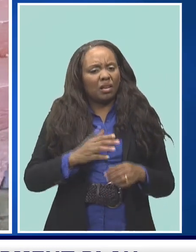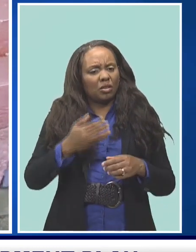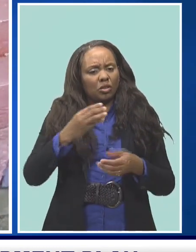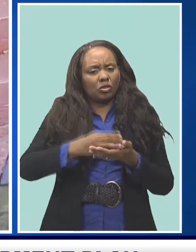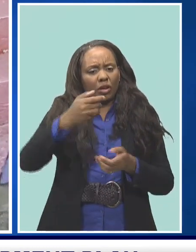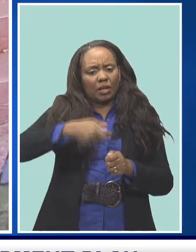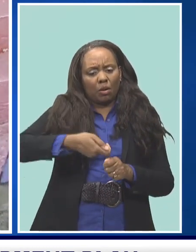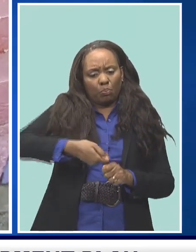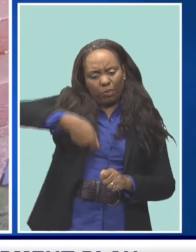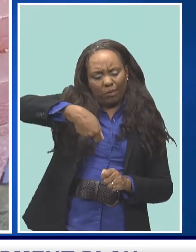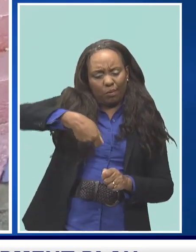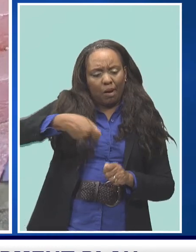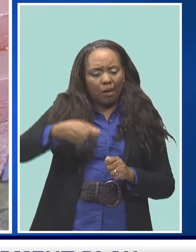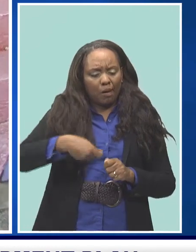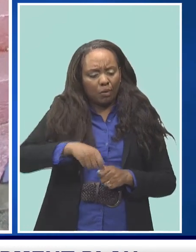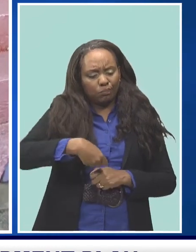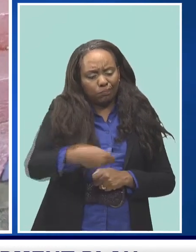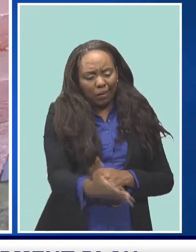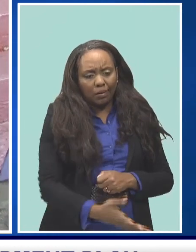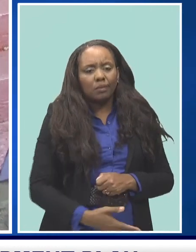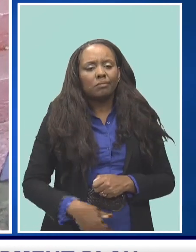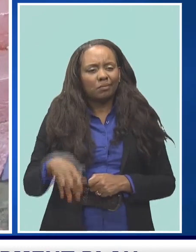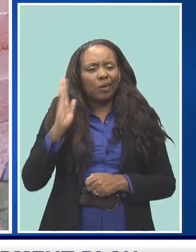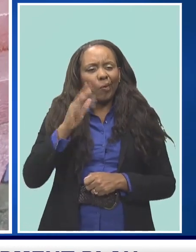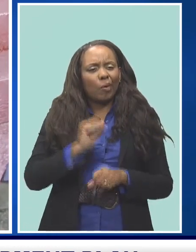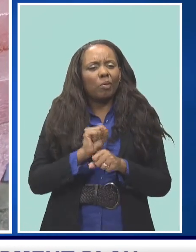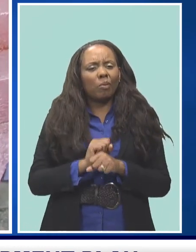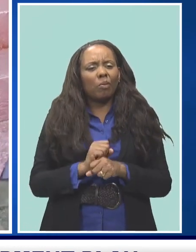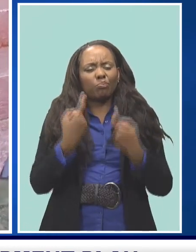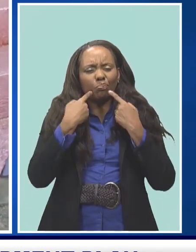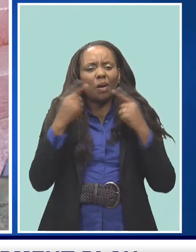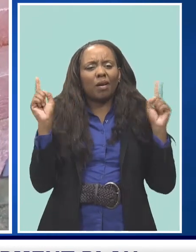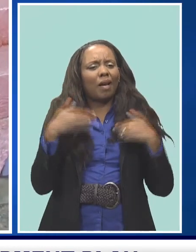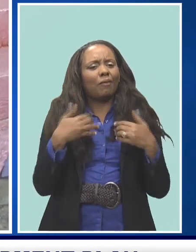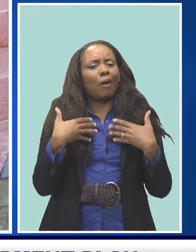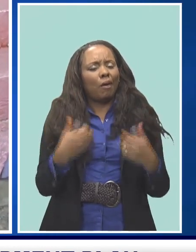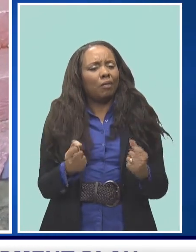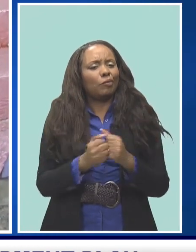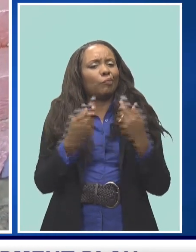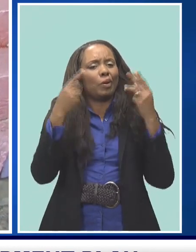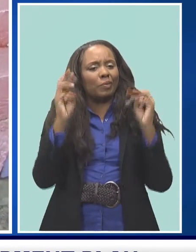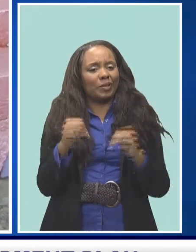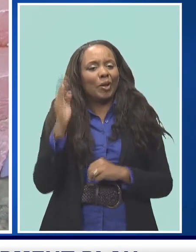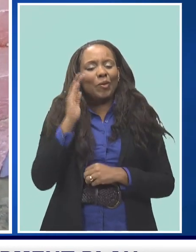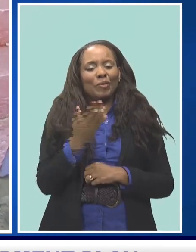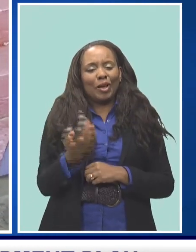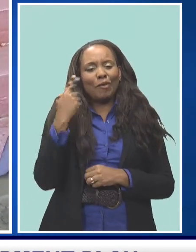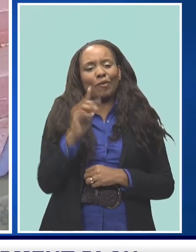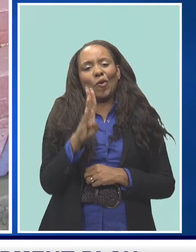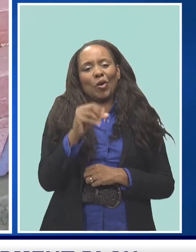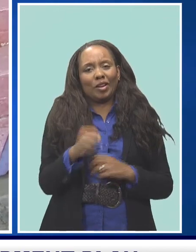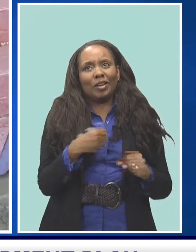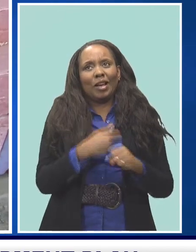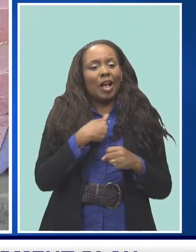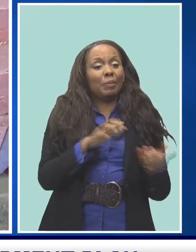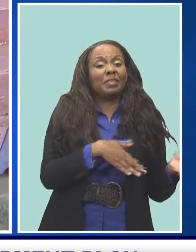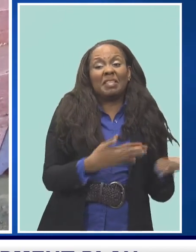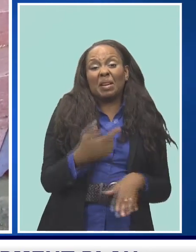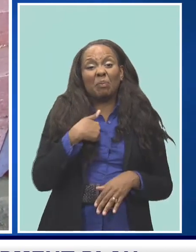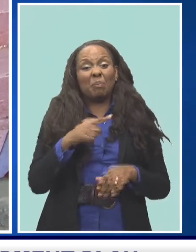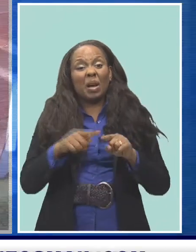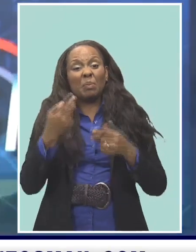clean. But she will get it, though. She will get it work. I got so much confidence in her. She can be there for 40 years. I can be gone and she can be still